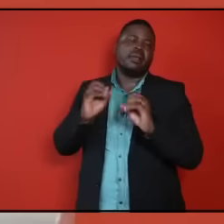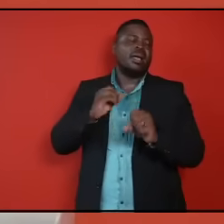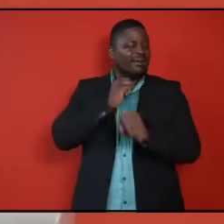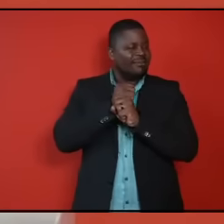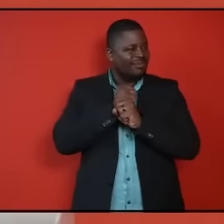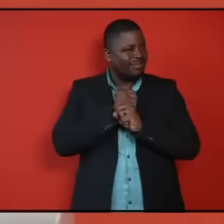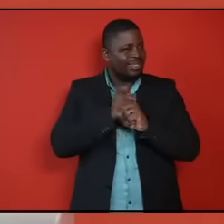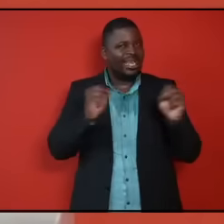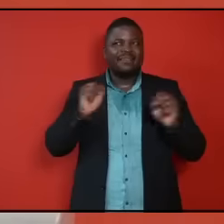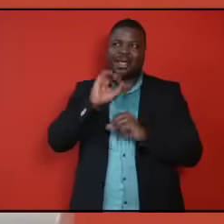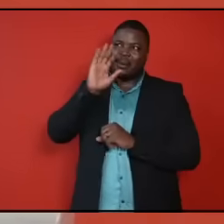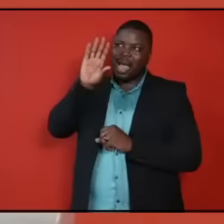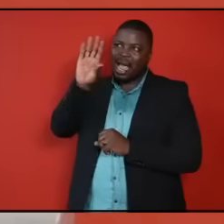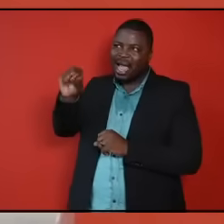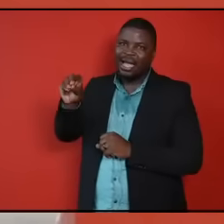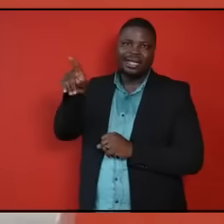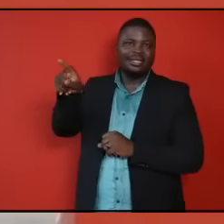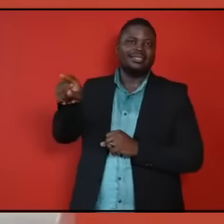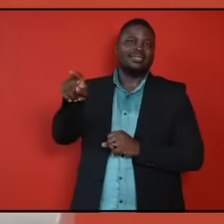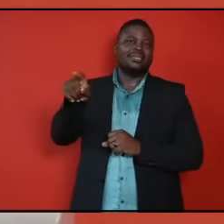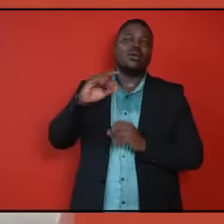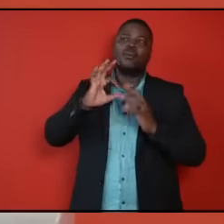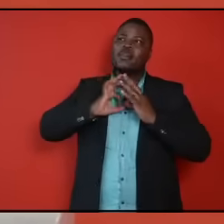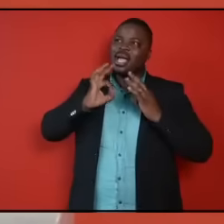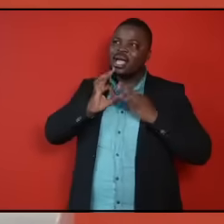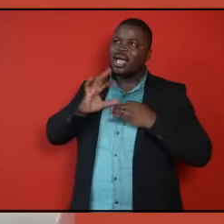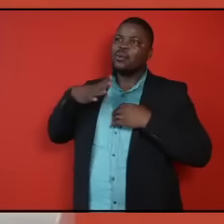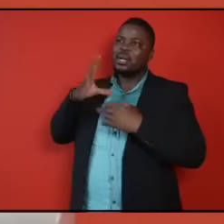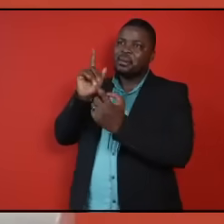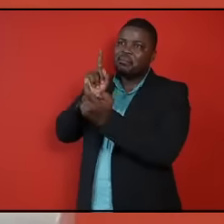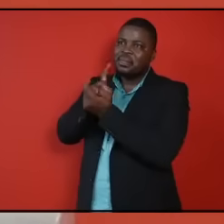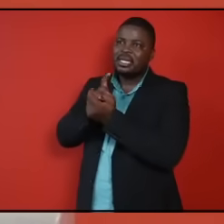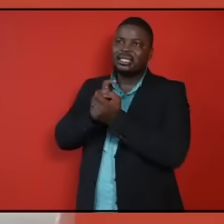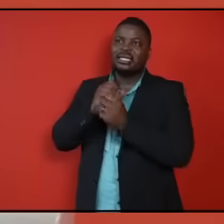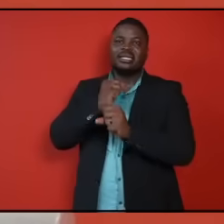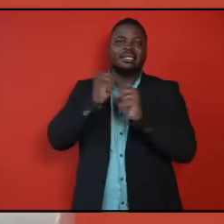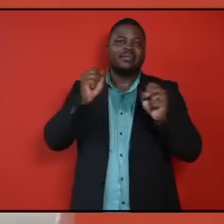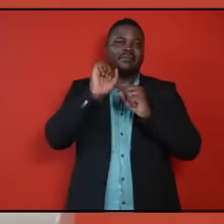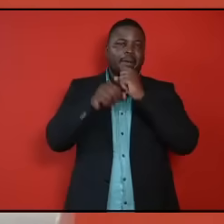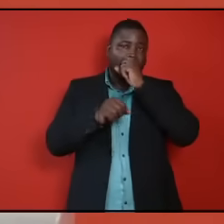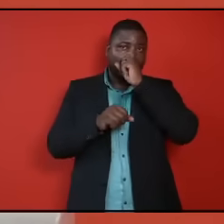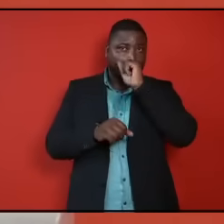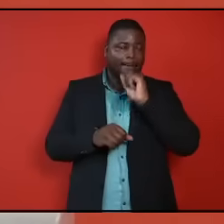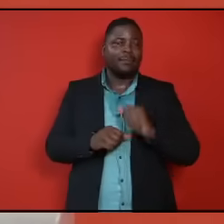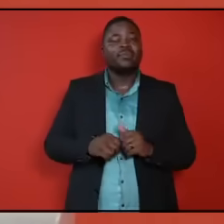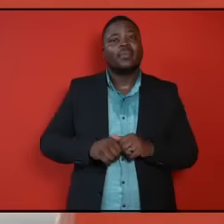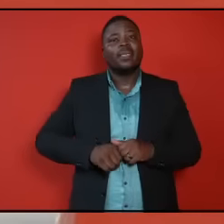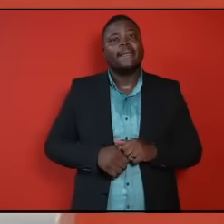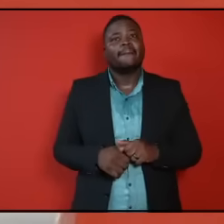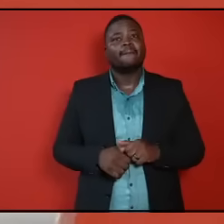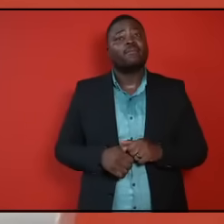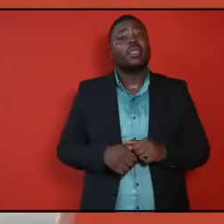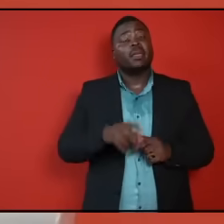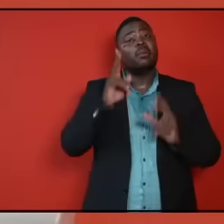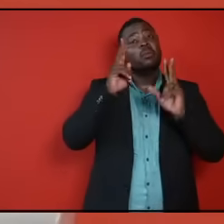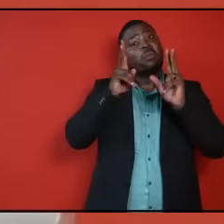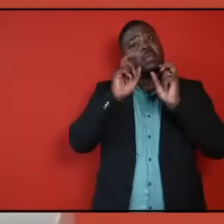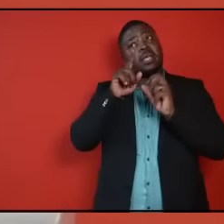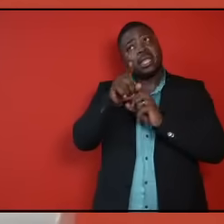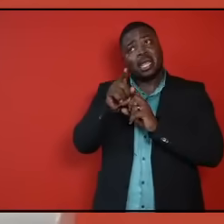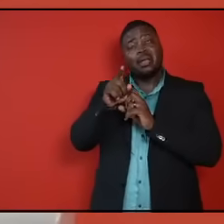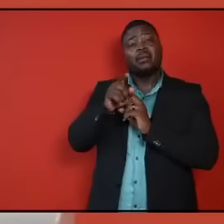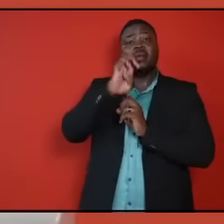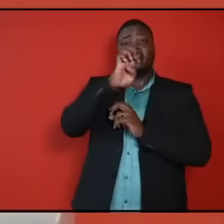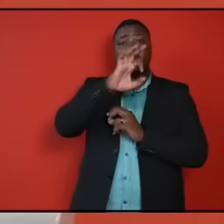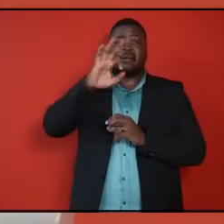never asked even to see a single one of them. If you hear there was a discussion between EFF